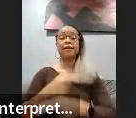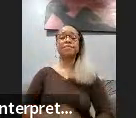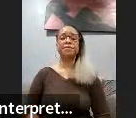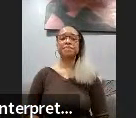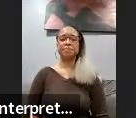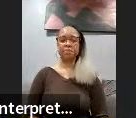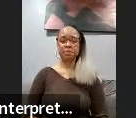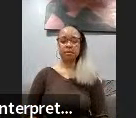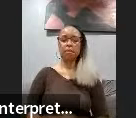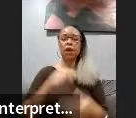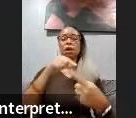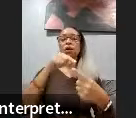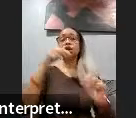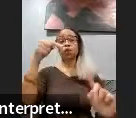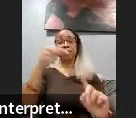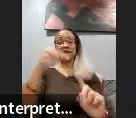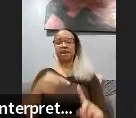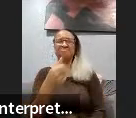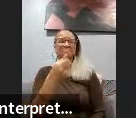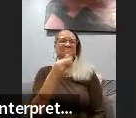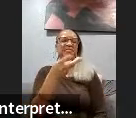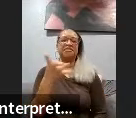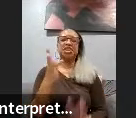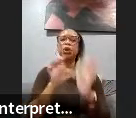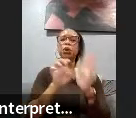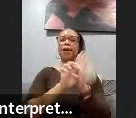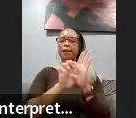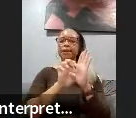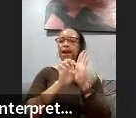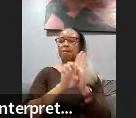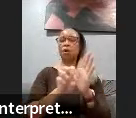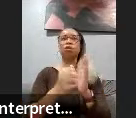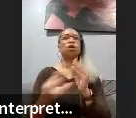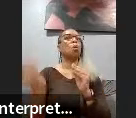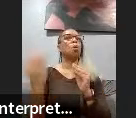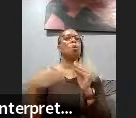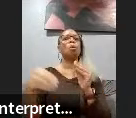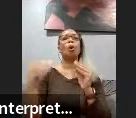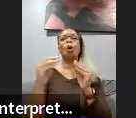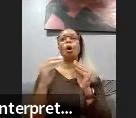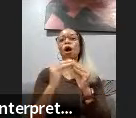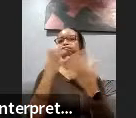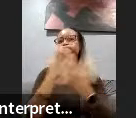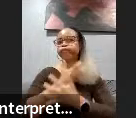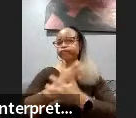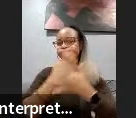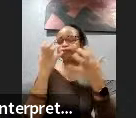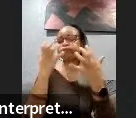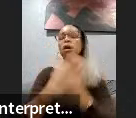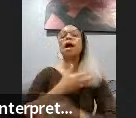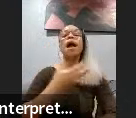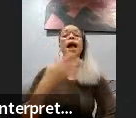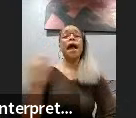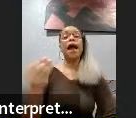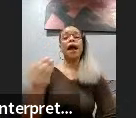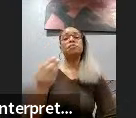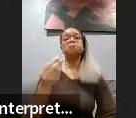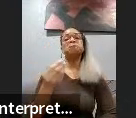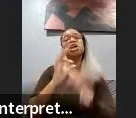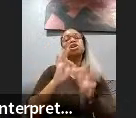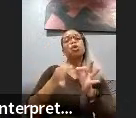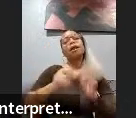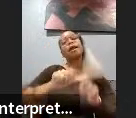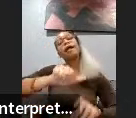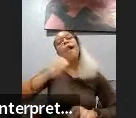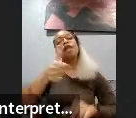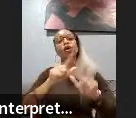So these are just some examples. There's a lot more of these, and obviously they're also translated into other languages. But